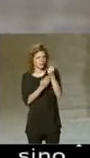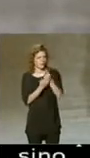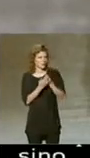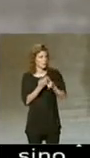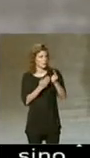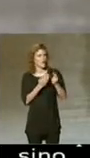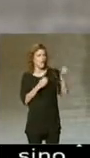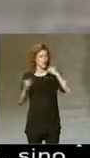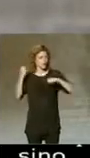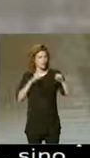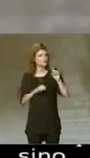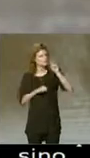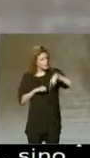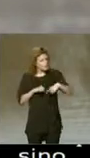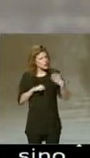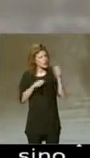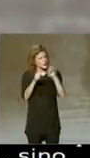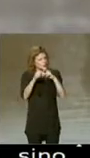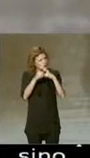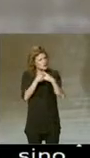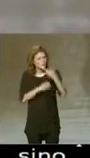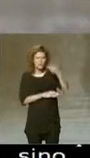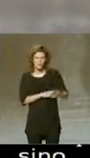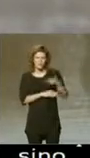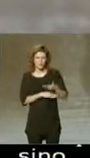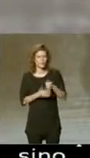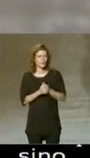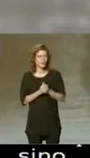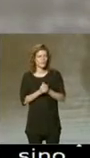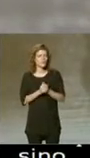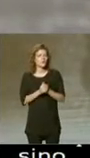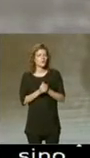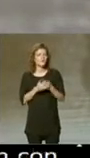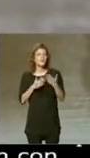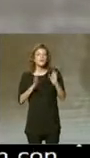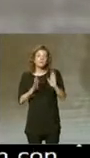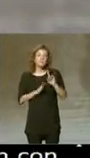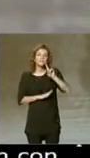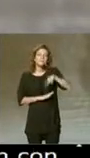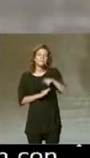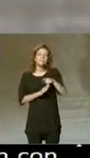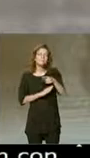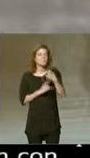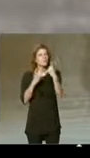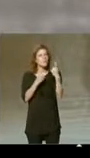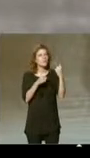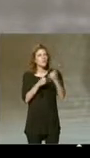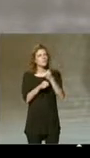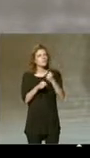during the design stages. It is vital to all of us. It also